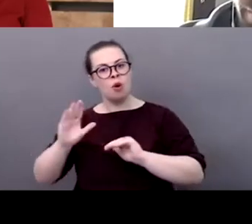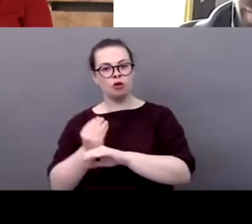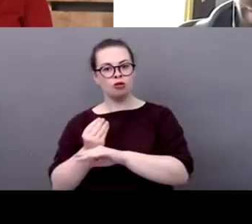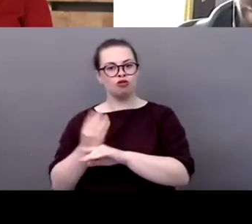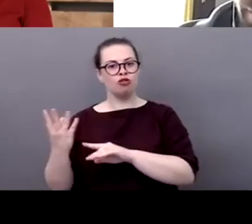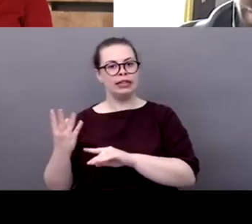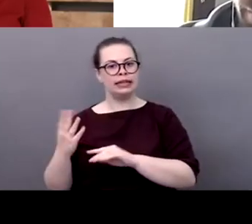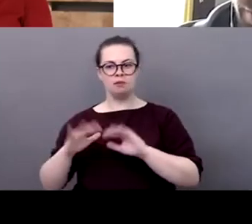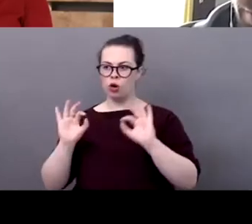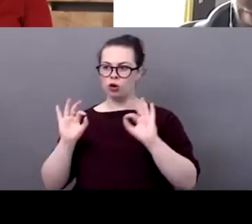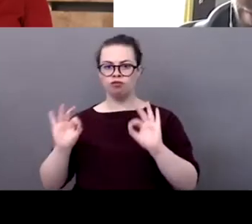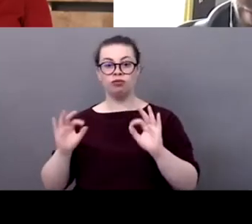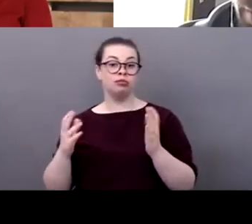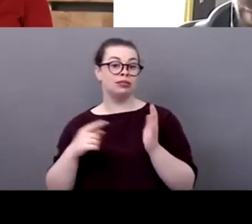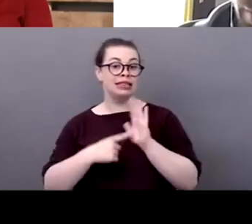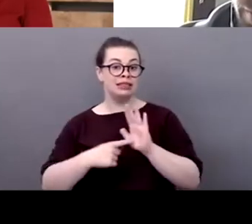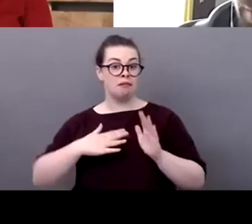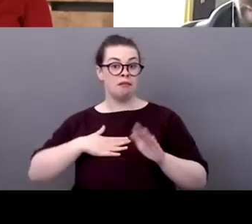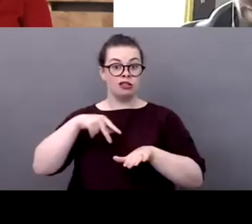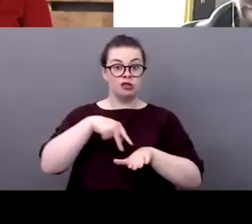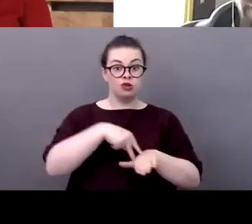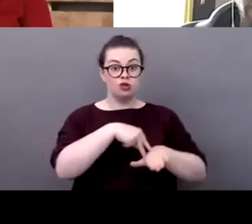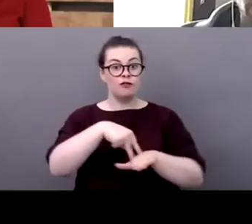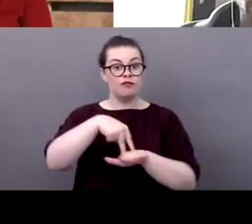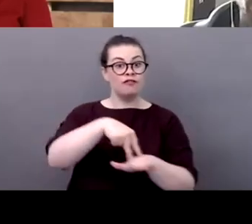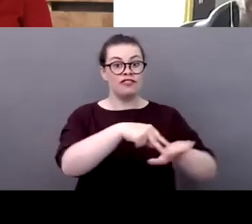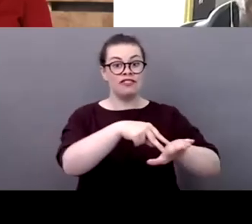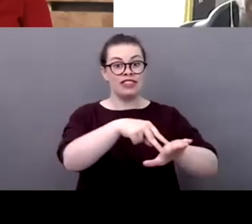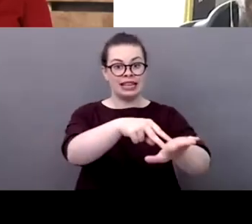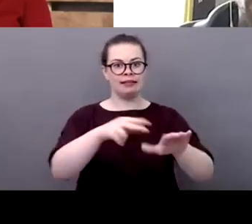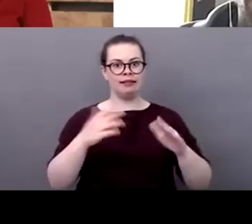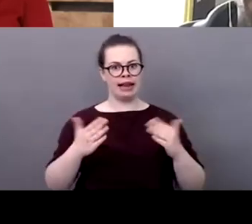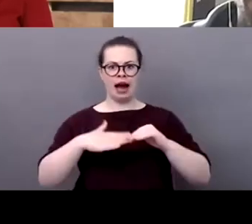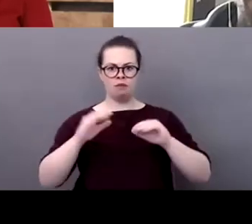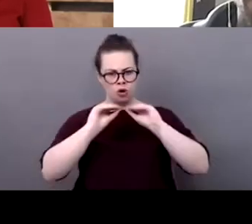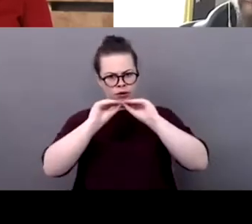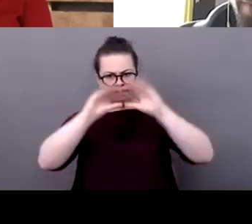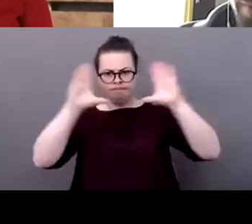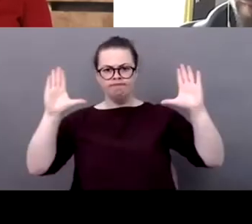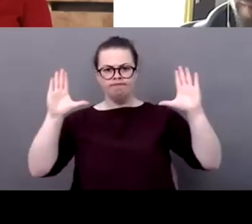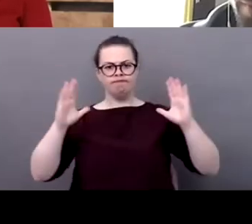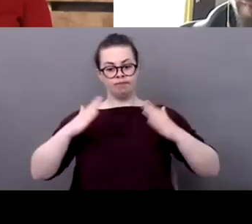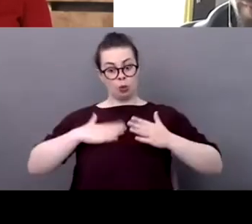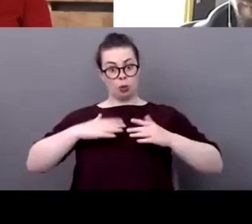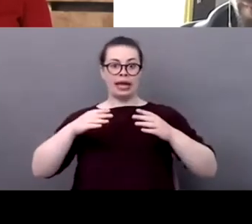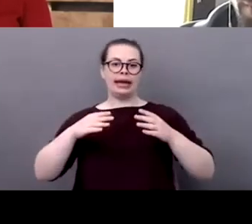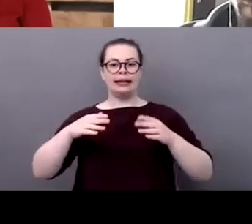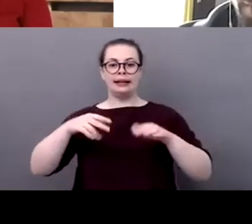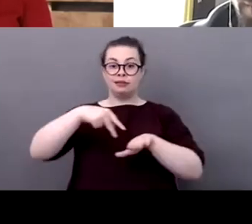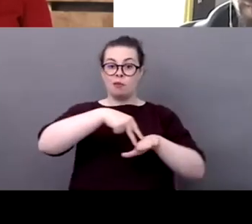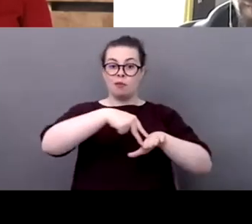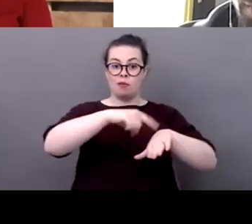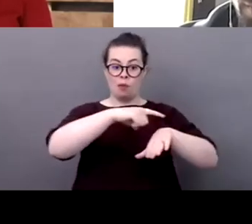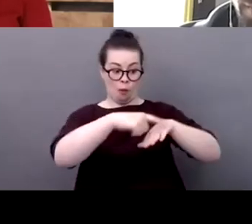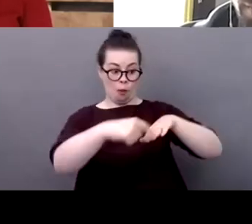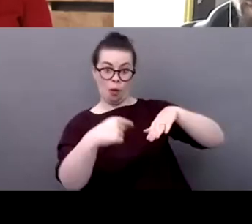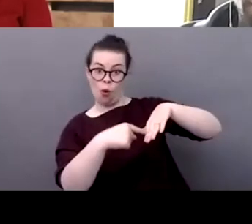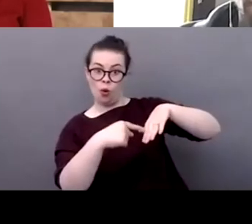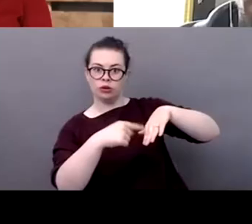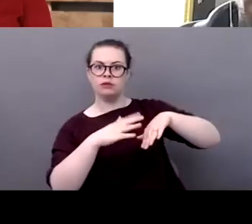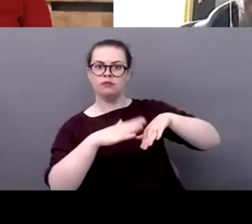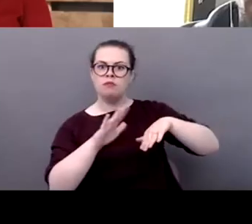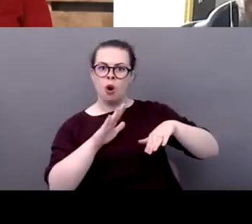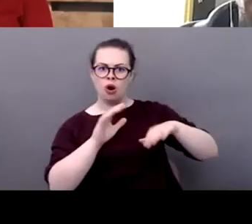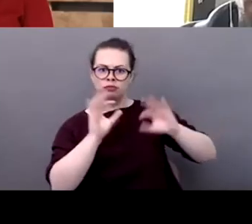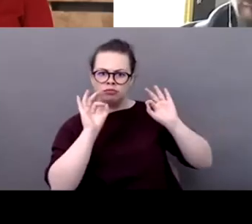looking at we need to look at, I suppose, the whole supply chain and all our actions from start to finish. So from the